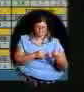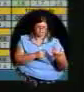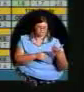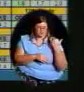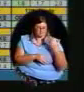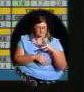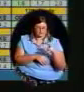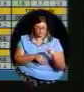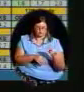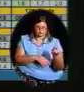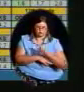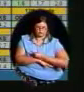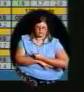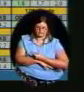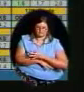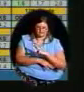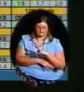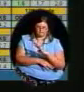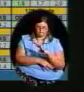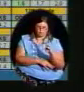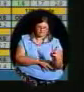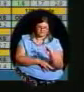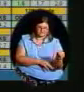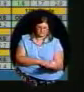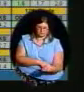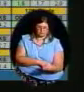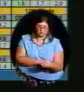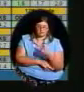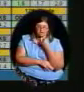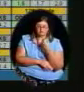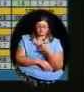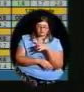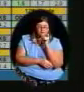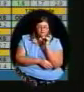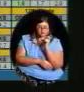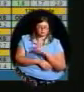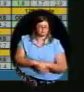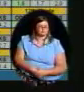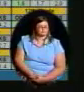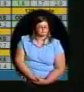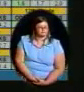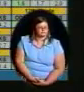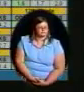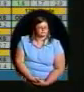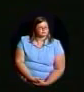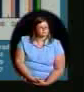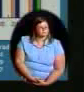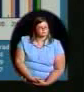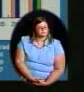days, 46% were saying that they were drinking.